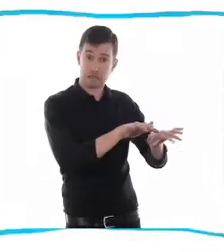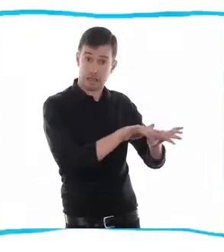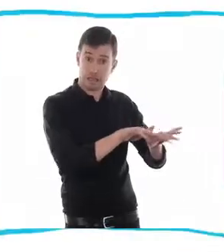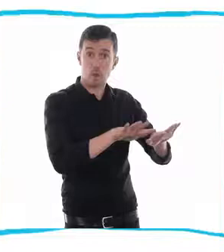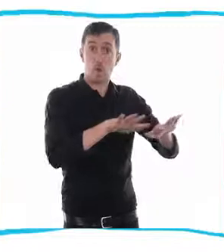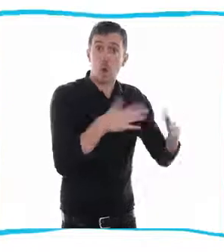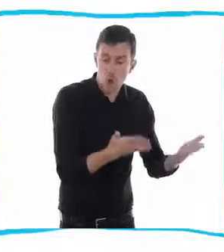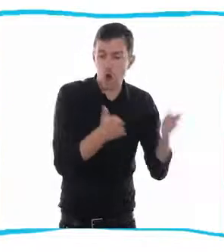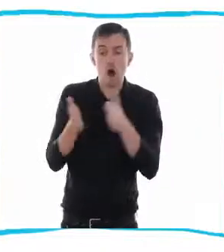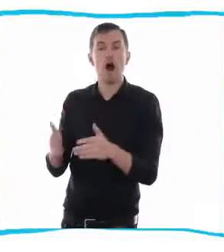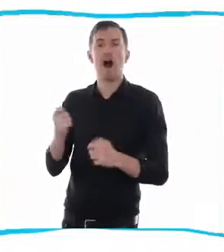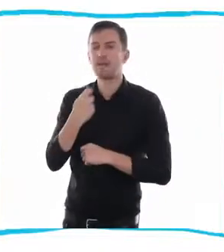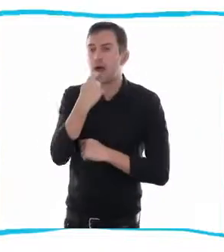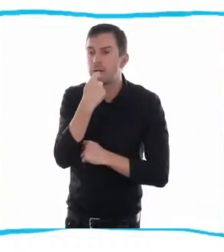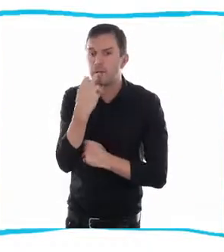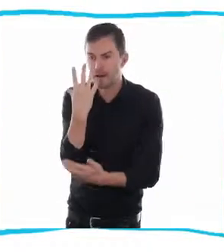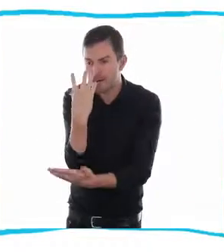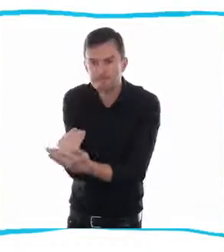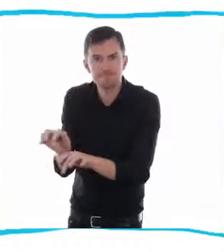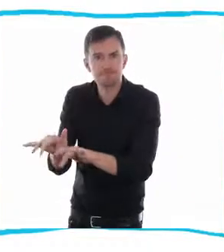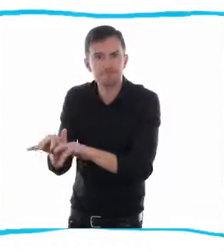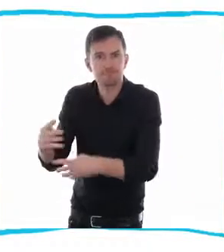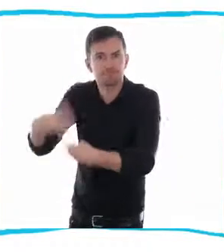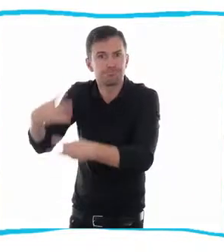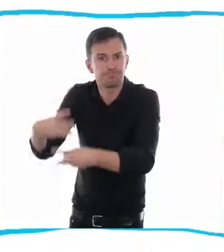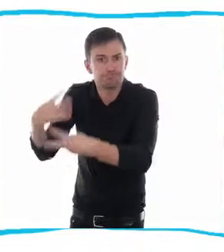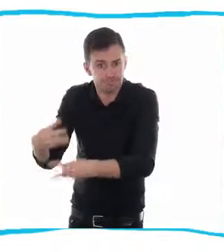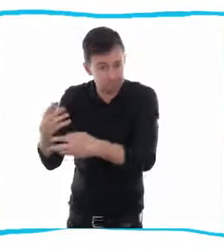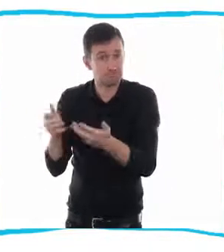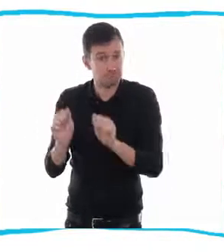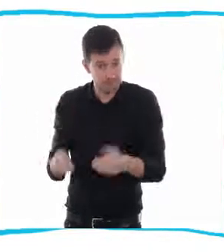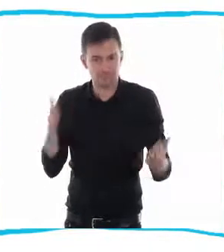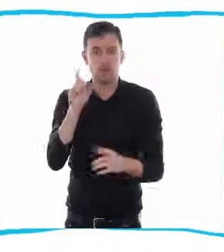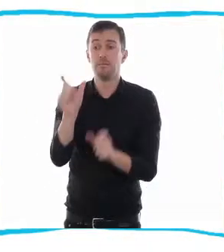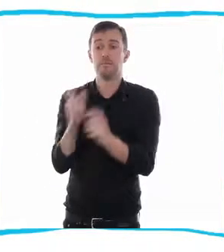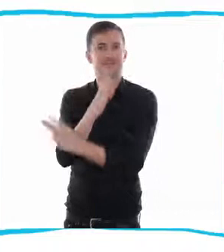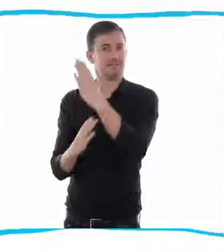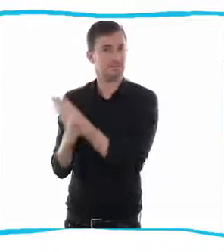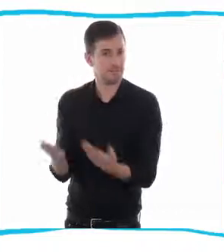Alternatives to keyboards, like voice recognition software, may be used by people with physical impairments.